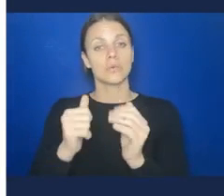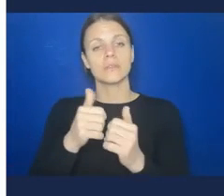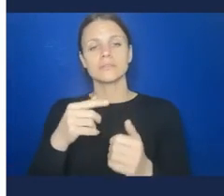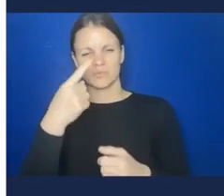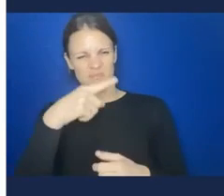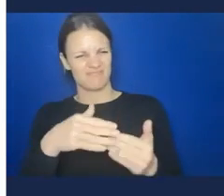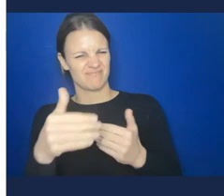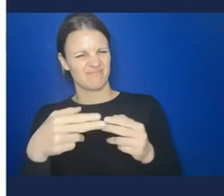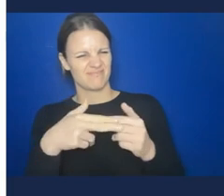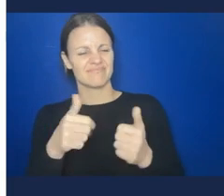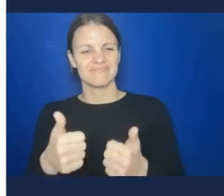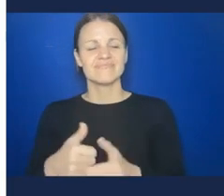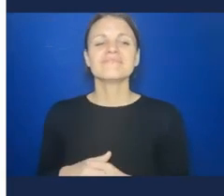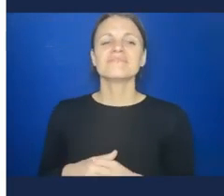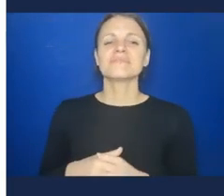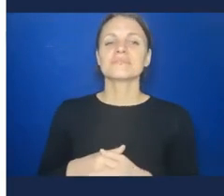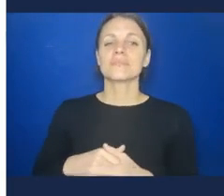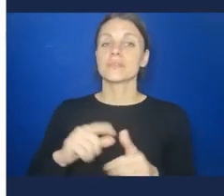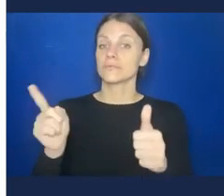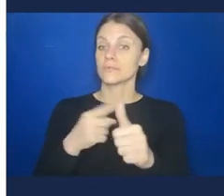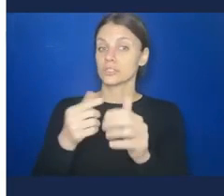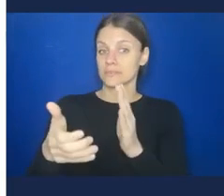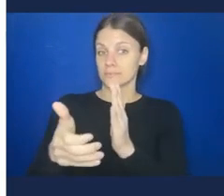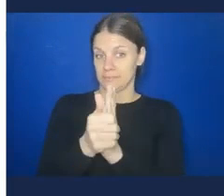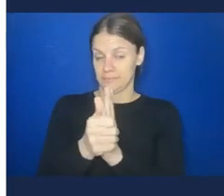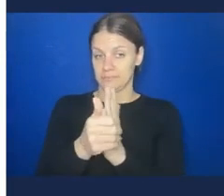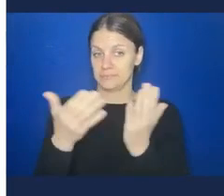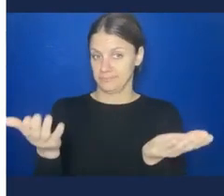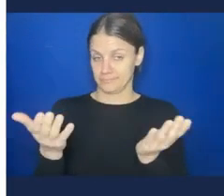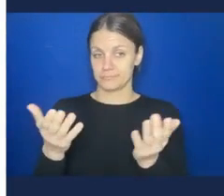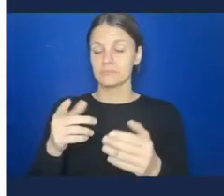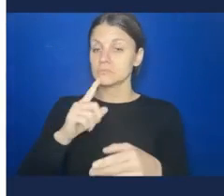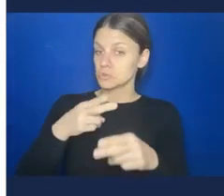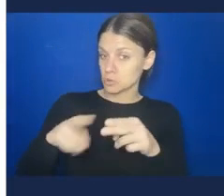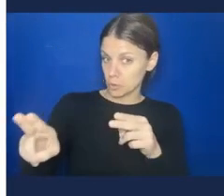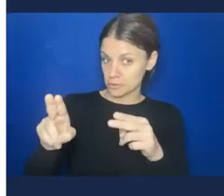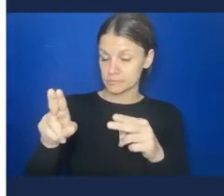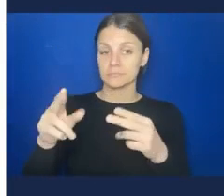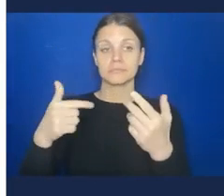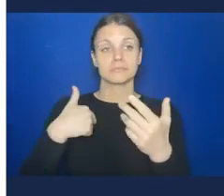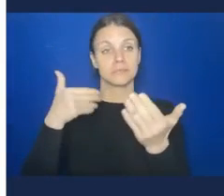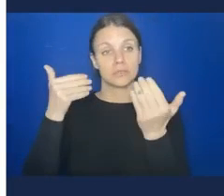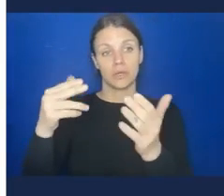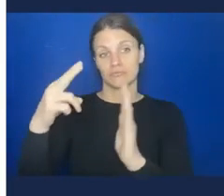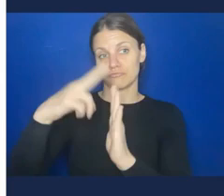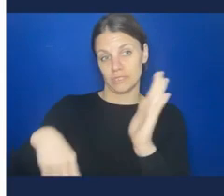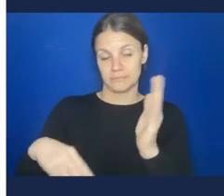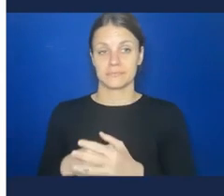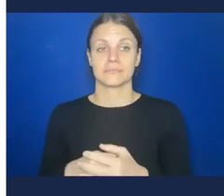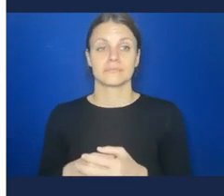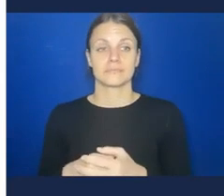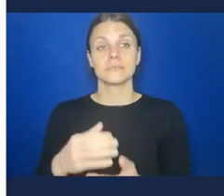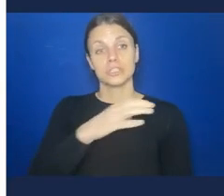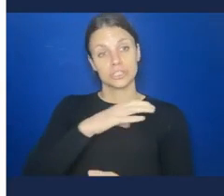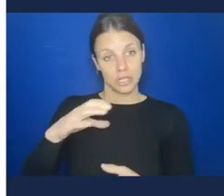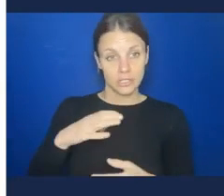please, the First Amendment itself. It's short, so I'll go ahead and read it. Congress